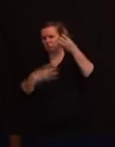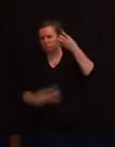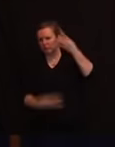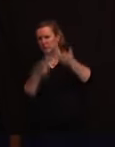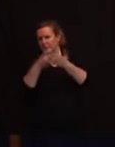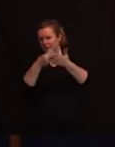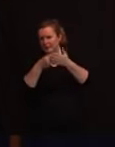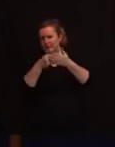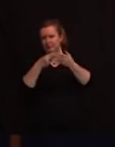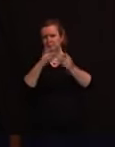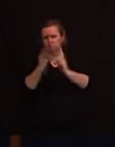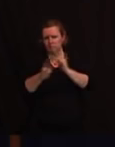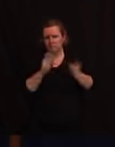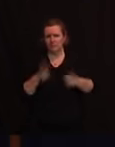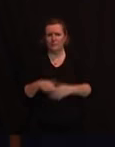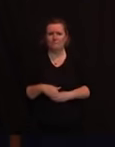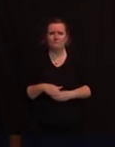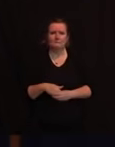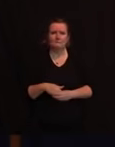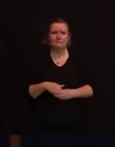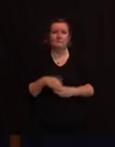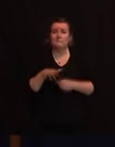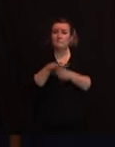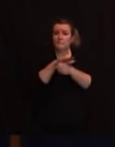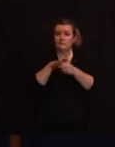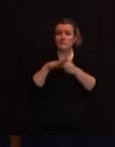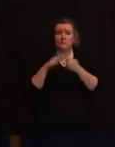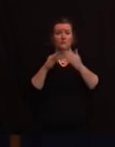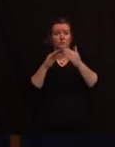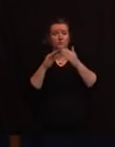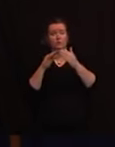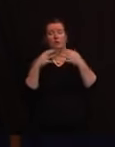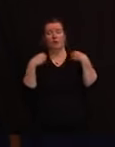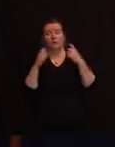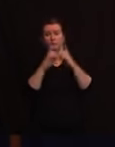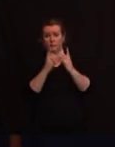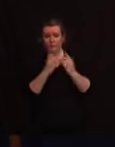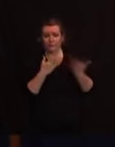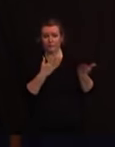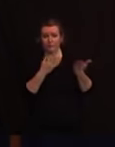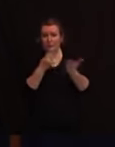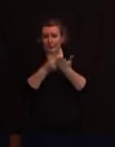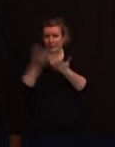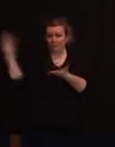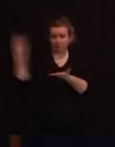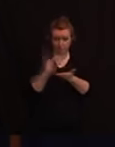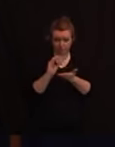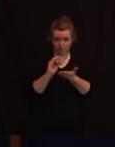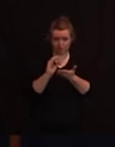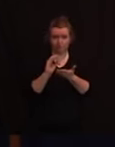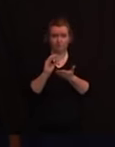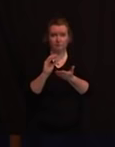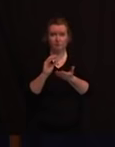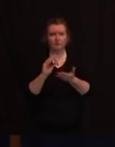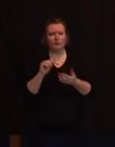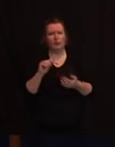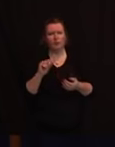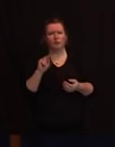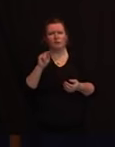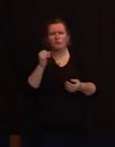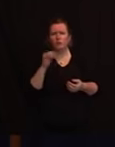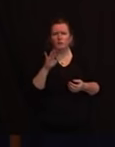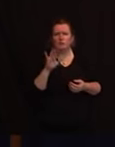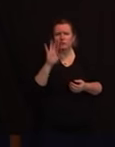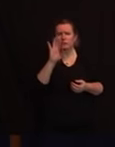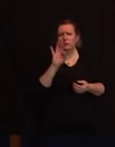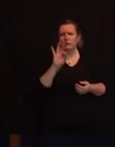on the population size of the communities they serve. New Jersey's 96 local health departments are the